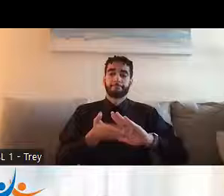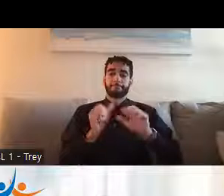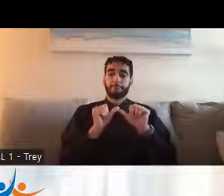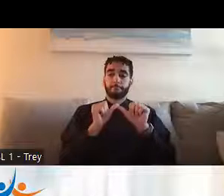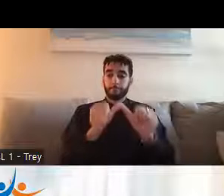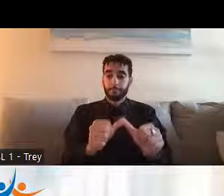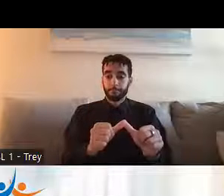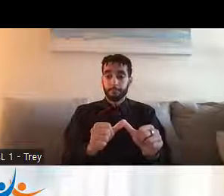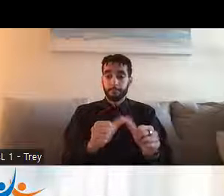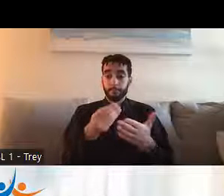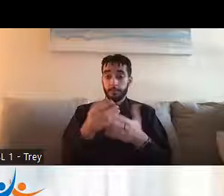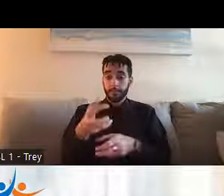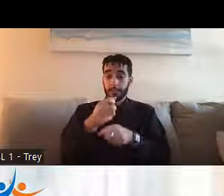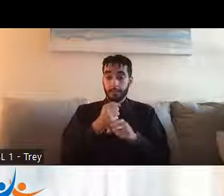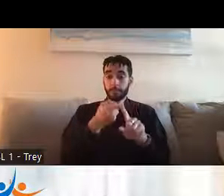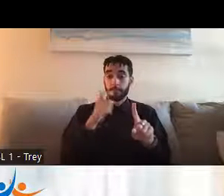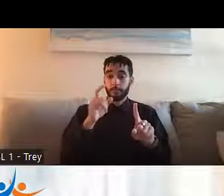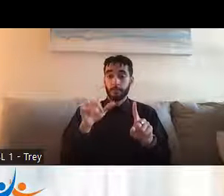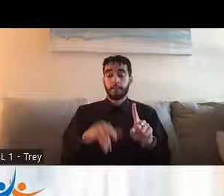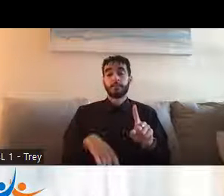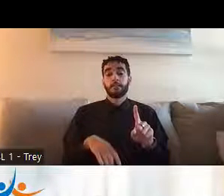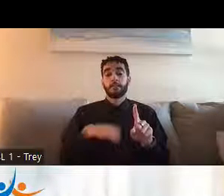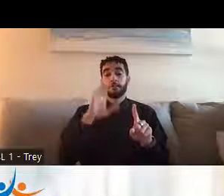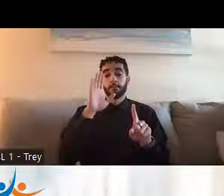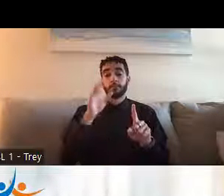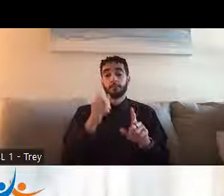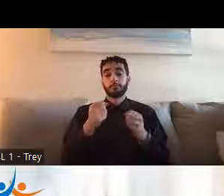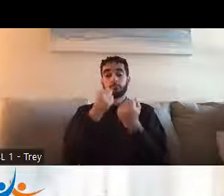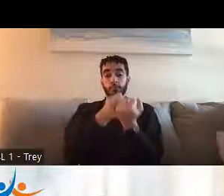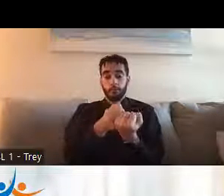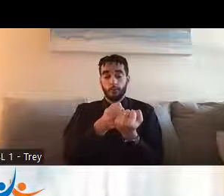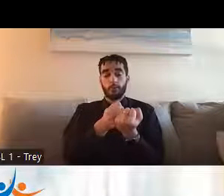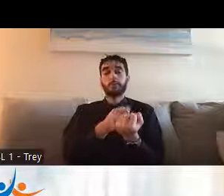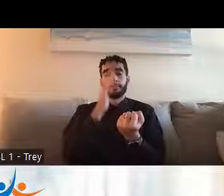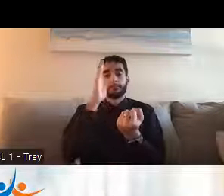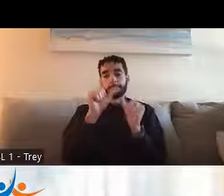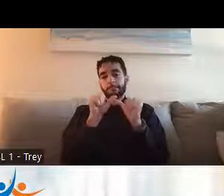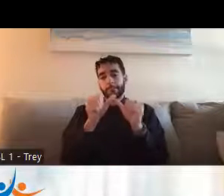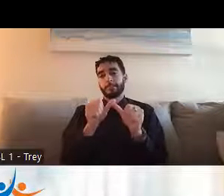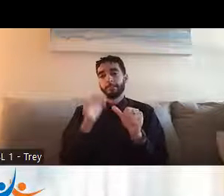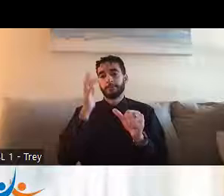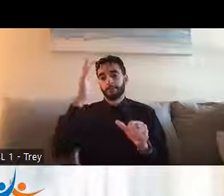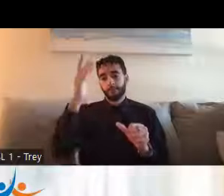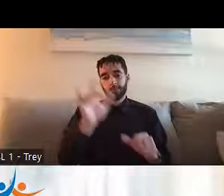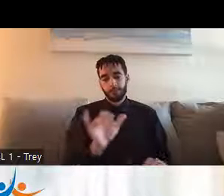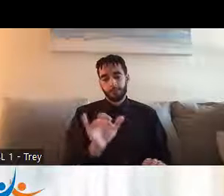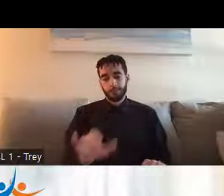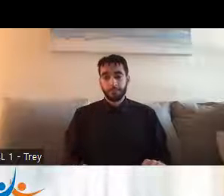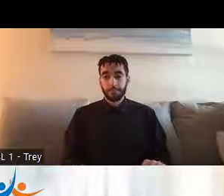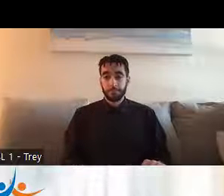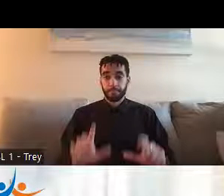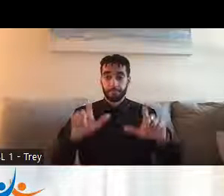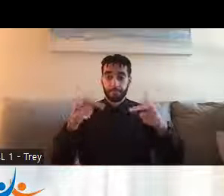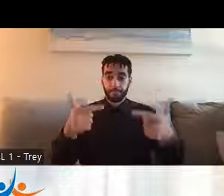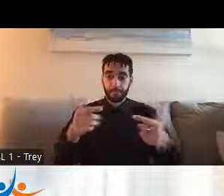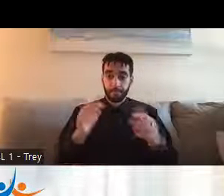from the CDC Bold Award not only supports and expands our ongoing work, but will continue to do so in future years. Next slide,